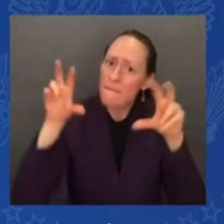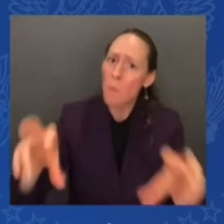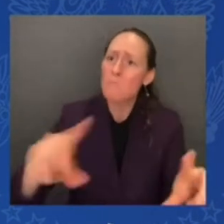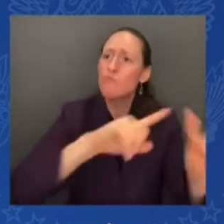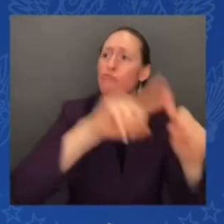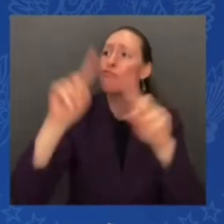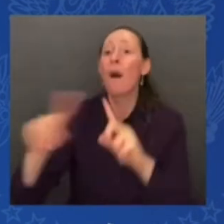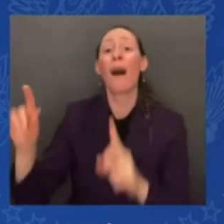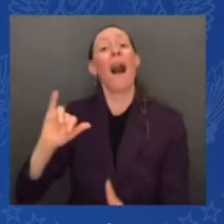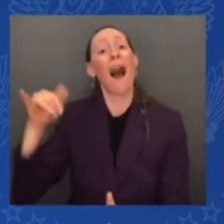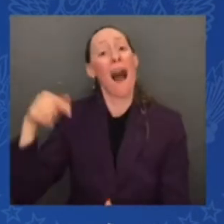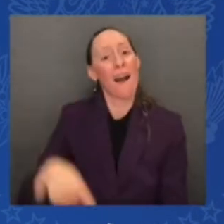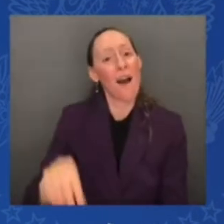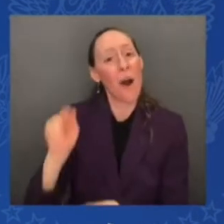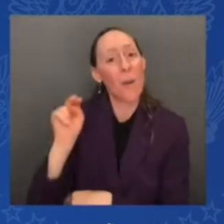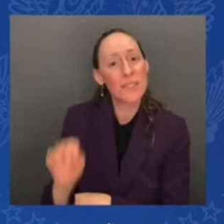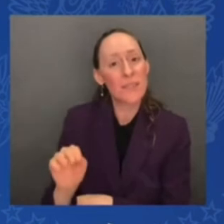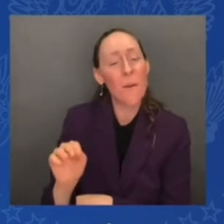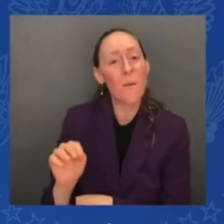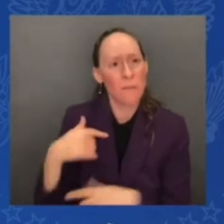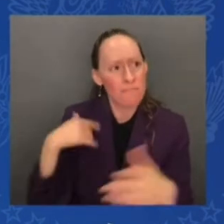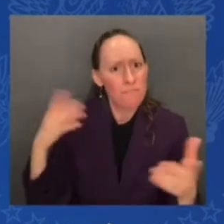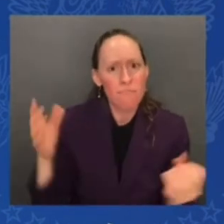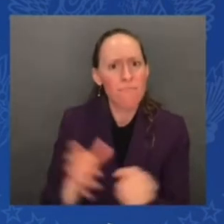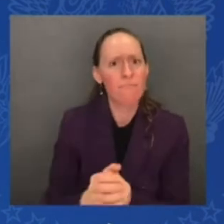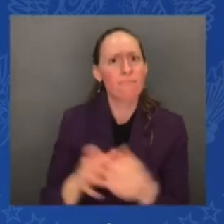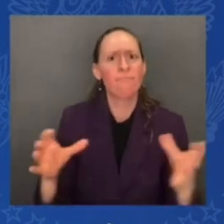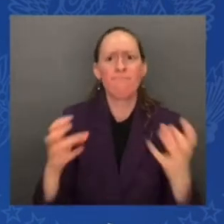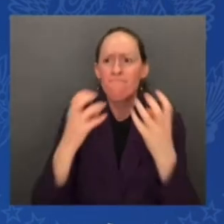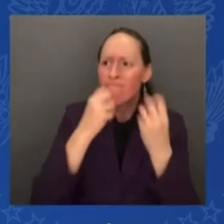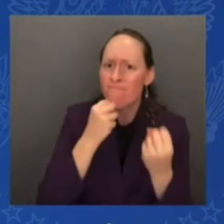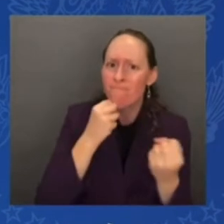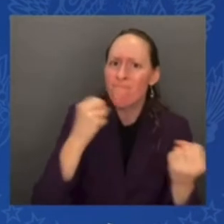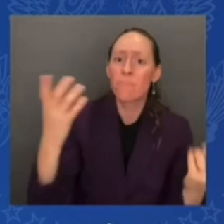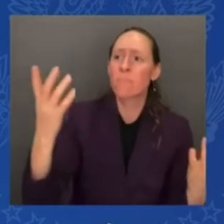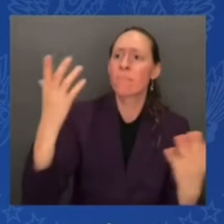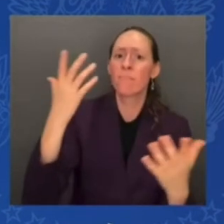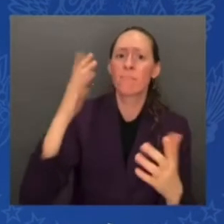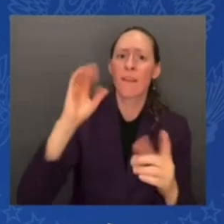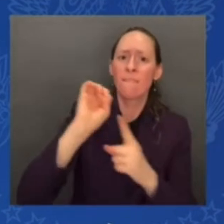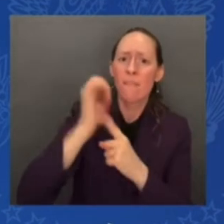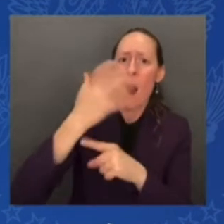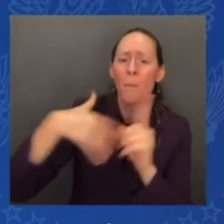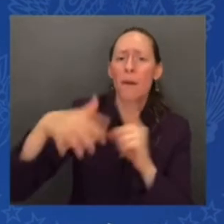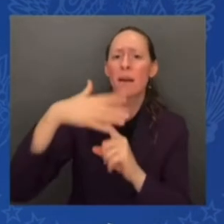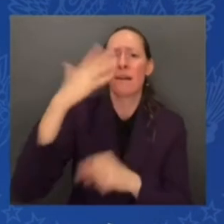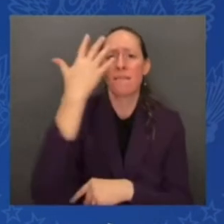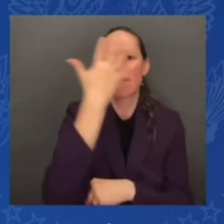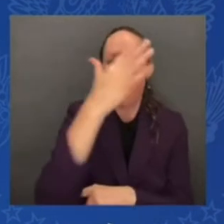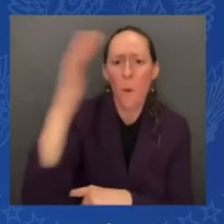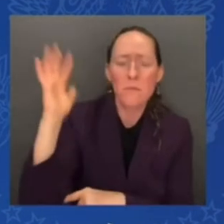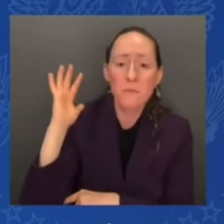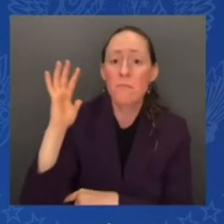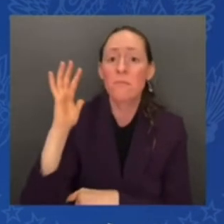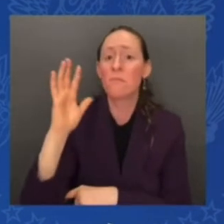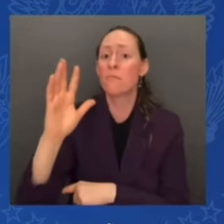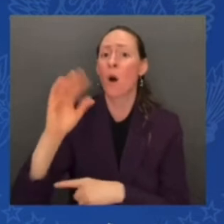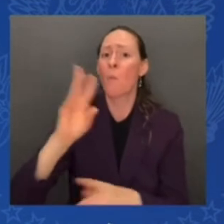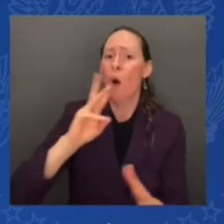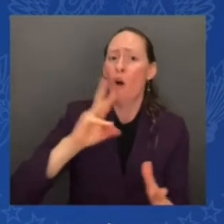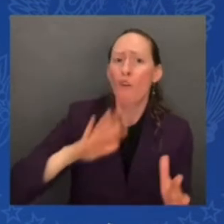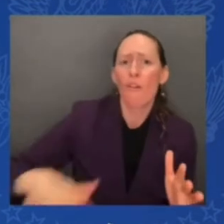forestry, like improved water management, or grazing livestock in ways that improve soil